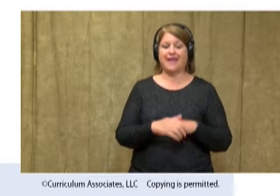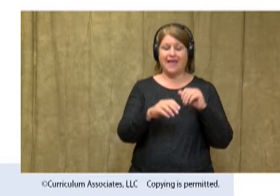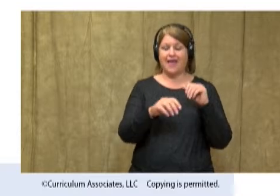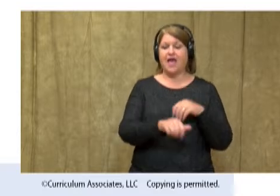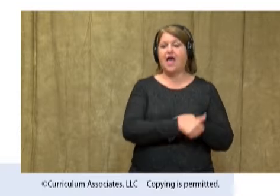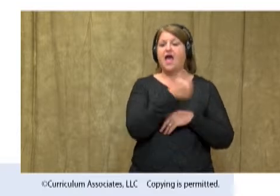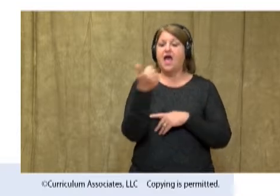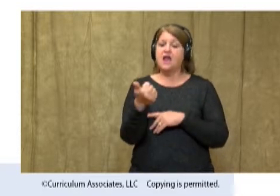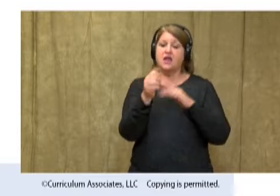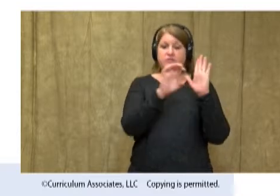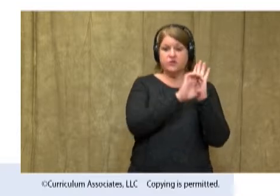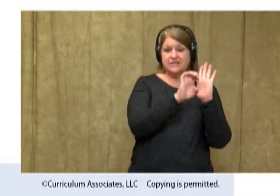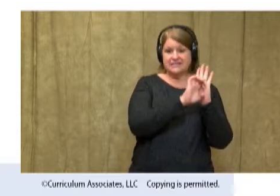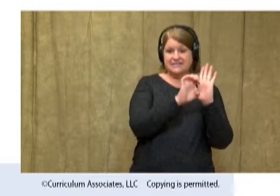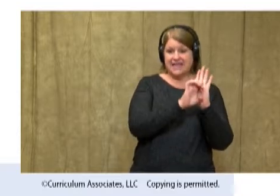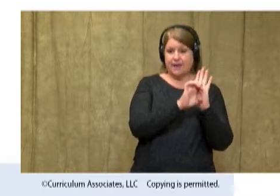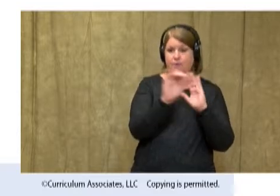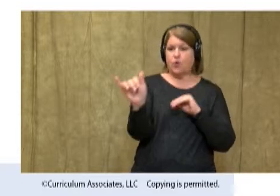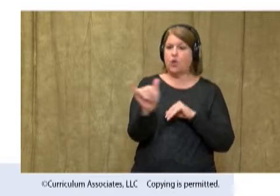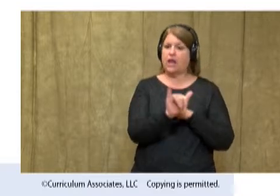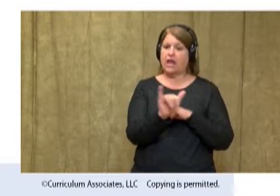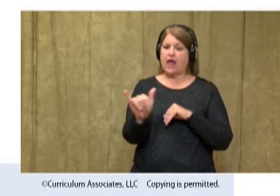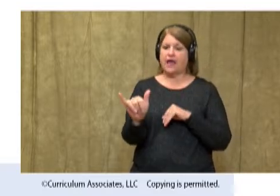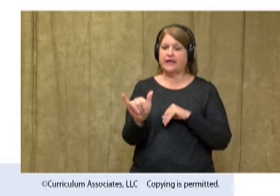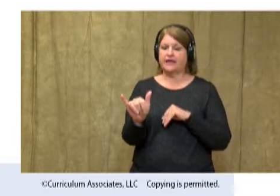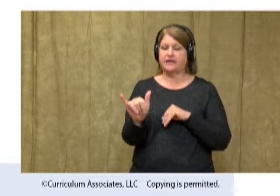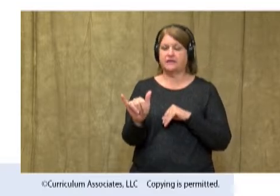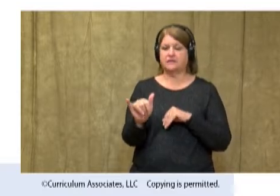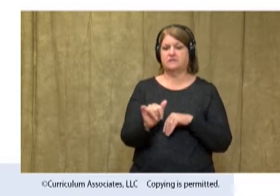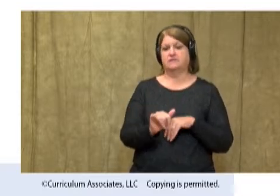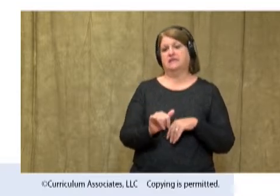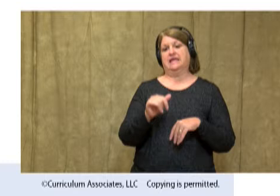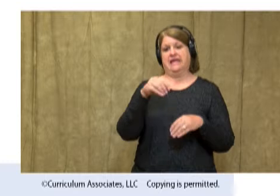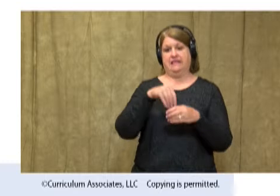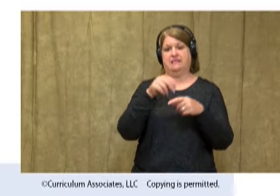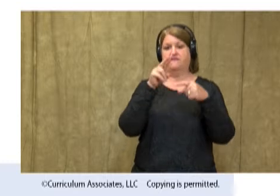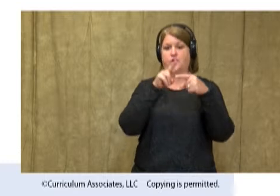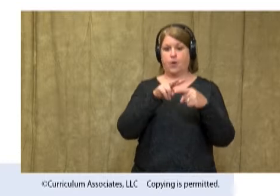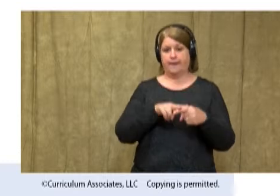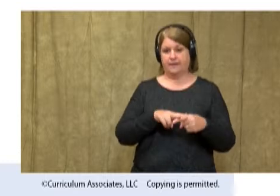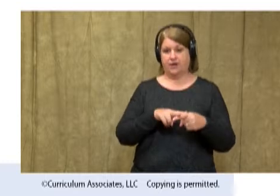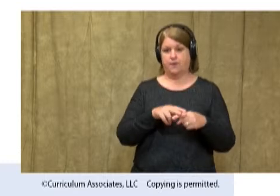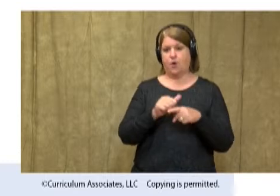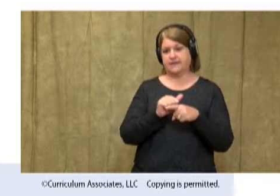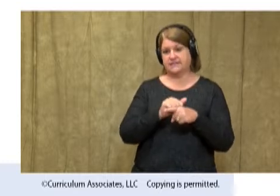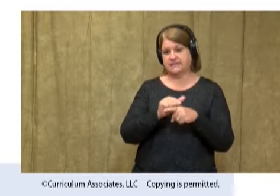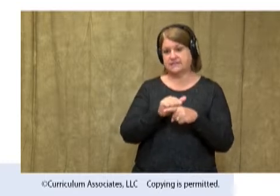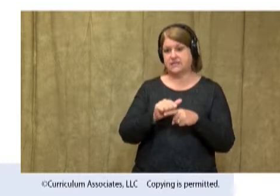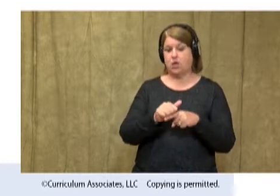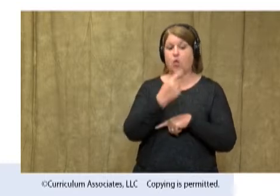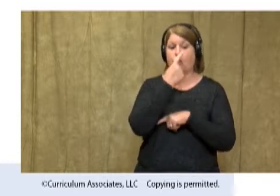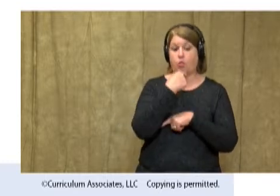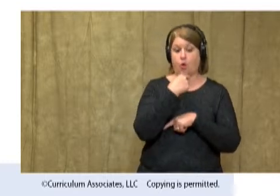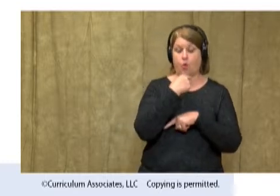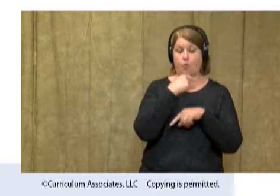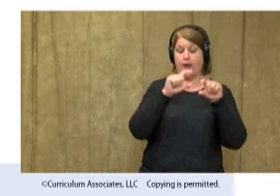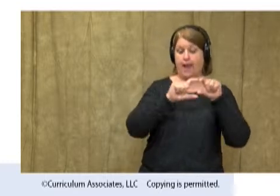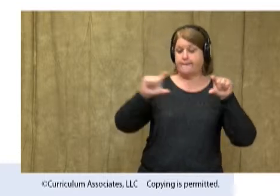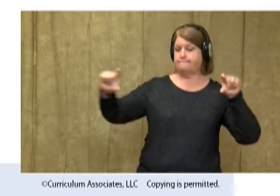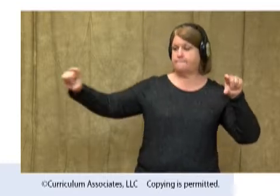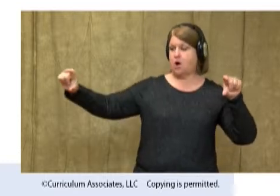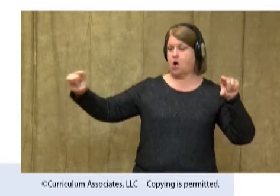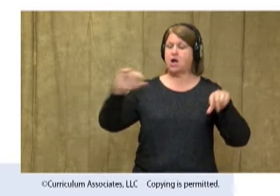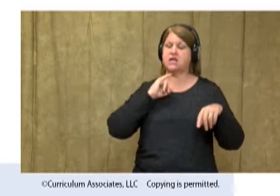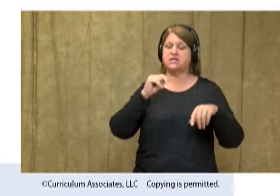Here's another example like the one we did to review our vocabulary. The red bar is longer than the blue